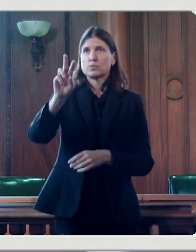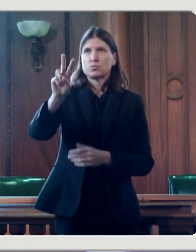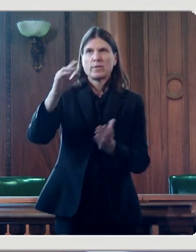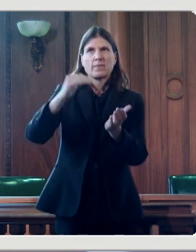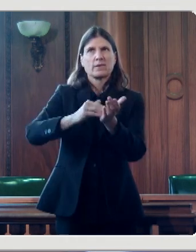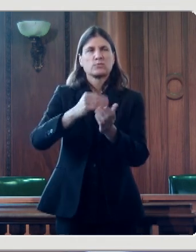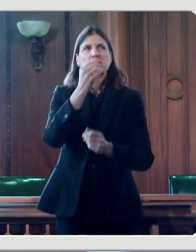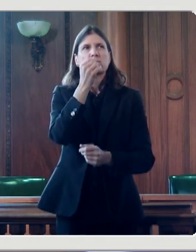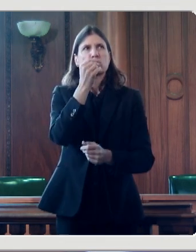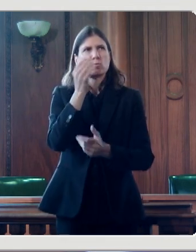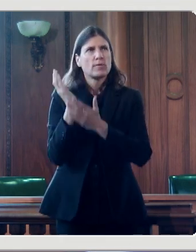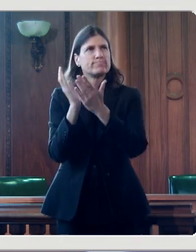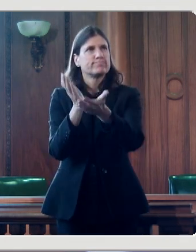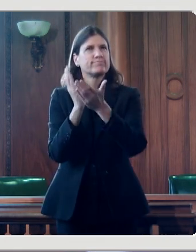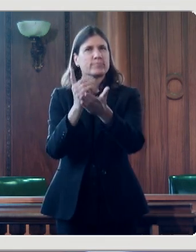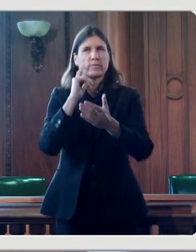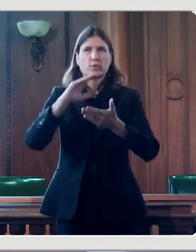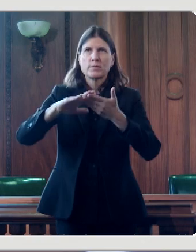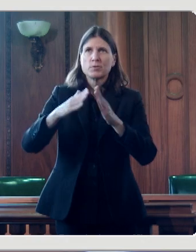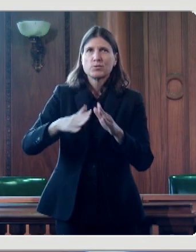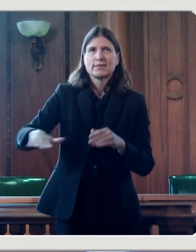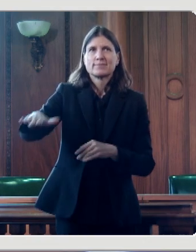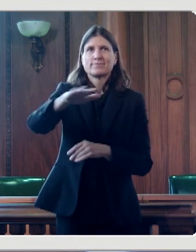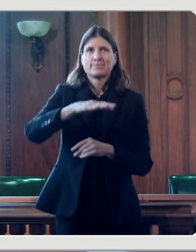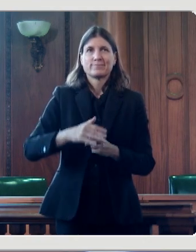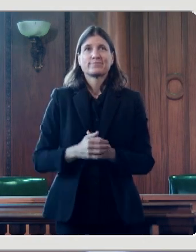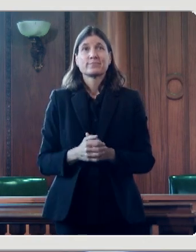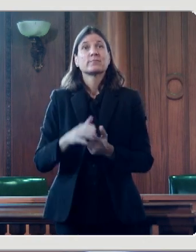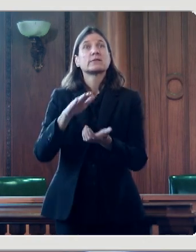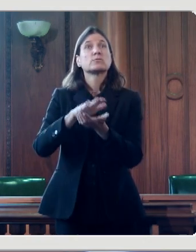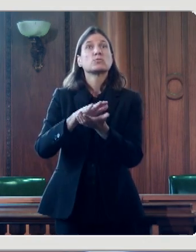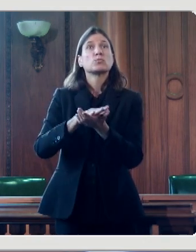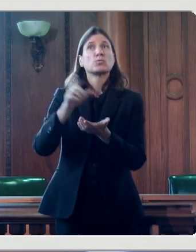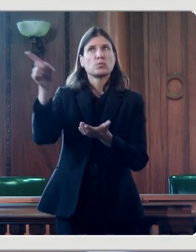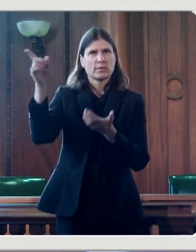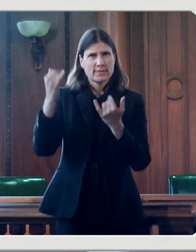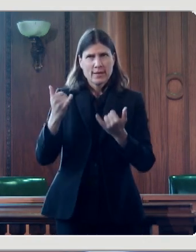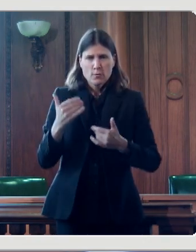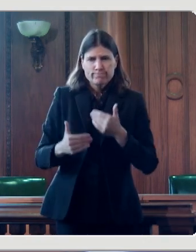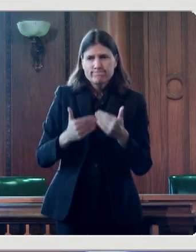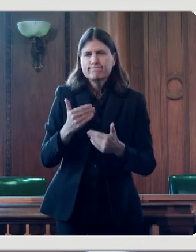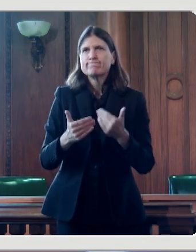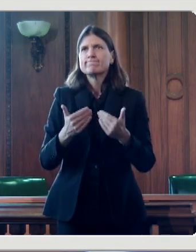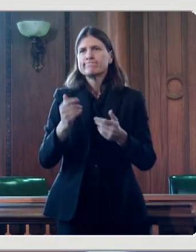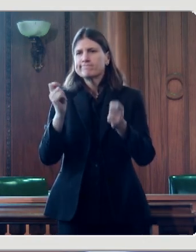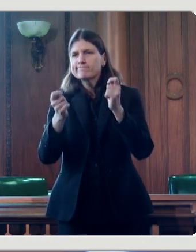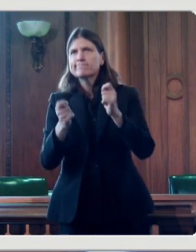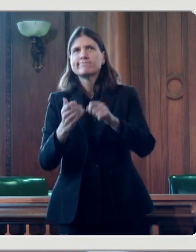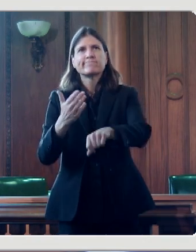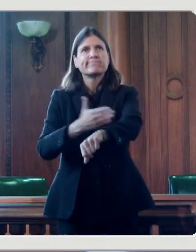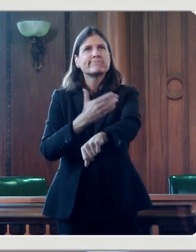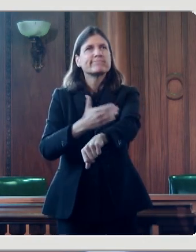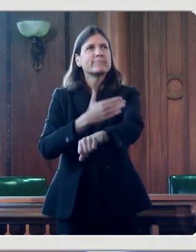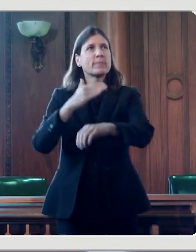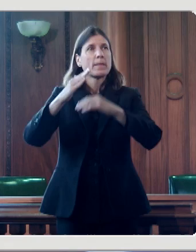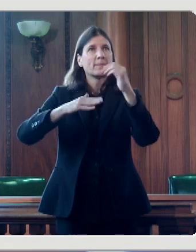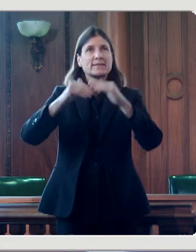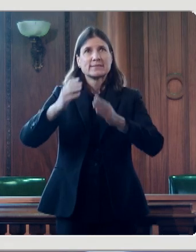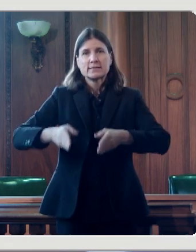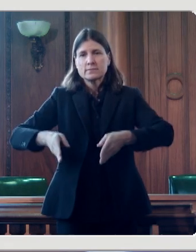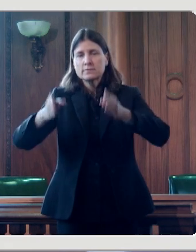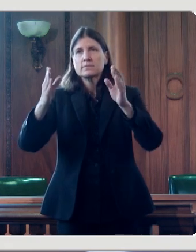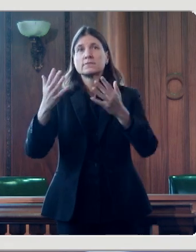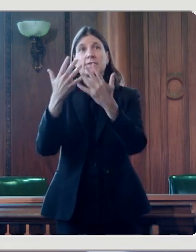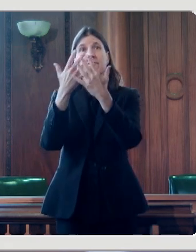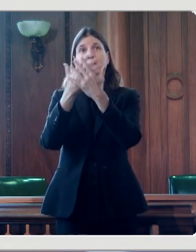They continue to retrofit with Pat Sullivan all the buildings pertaining to ventilation. Again, we're looking at a